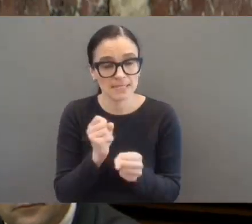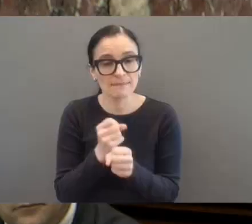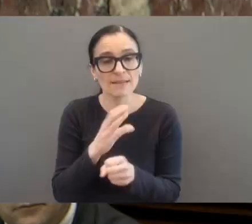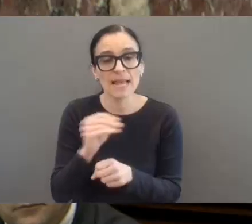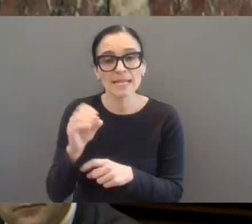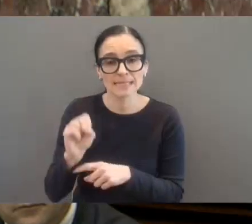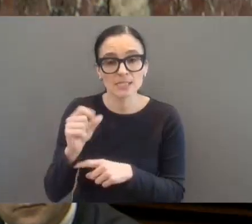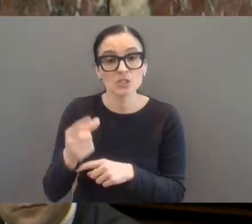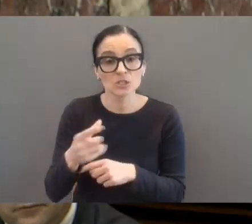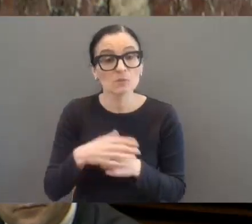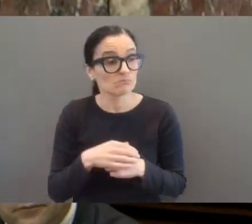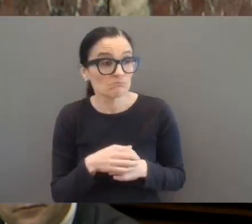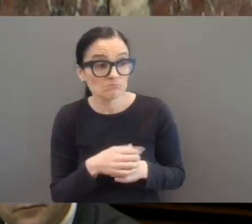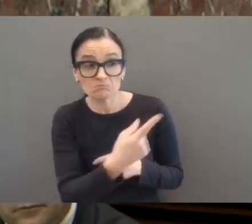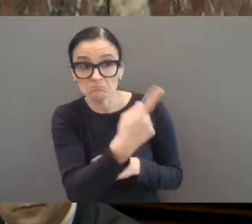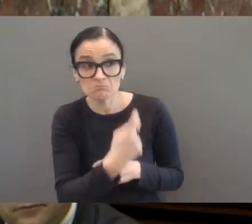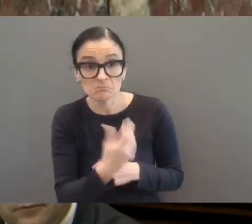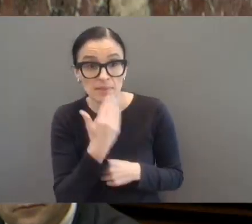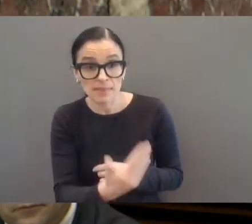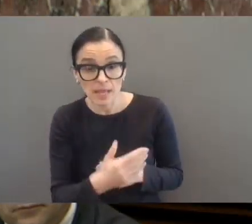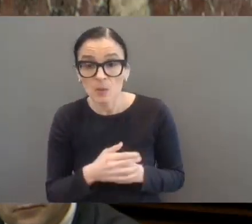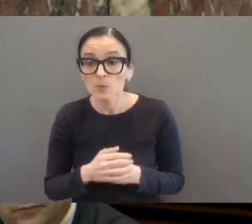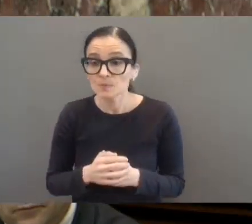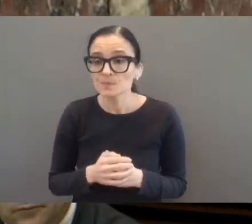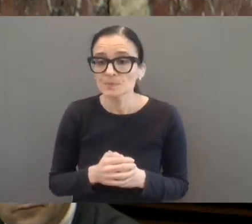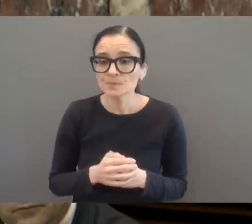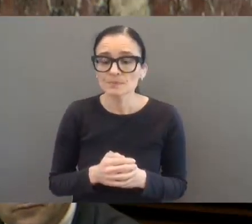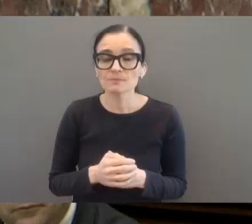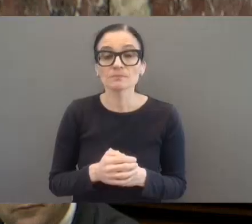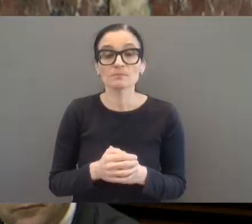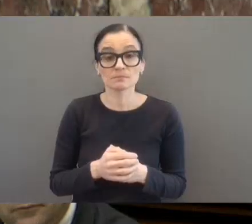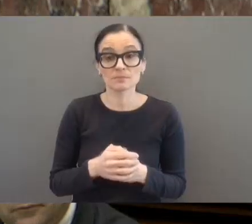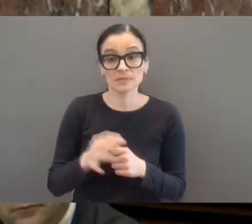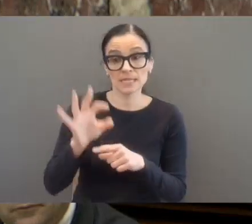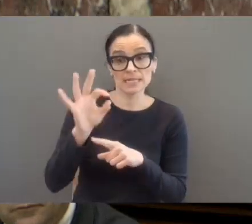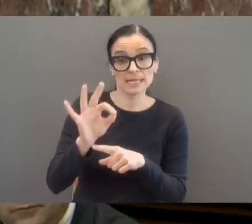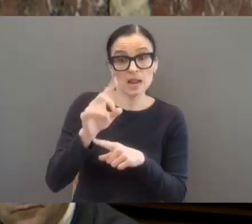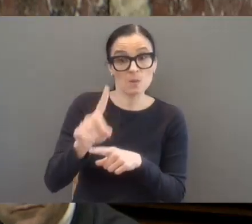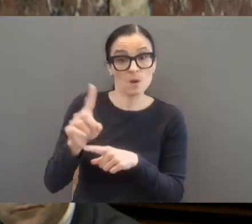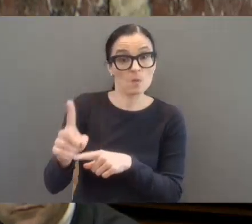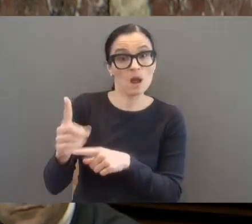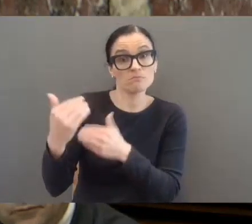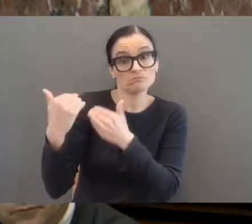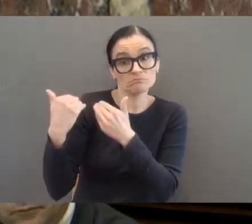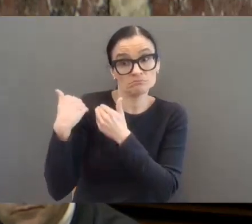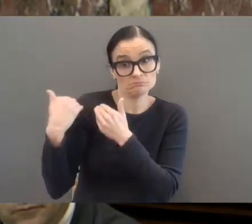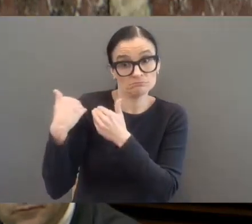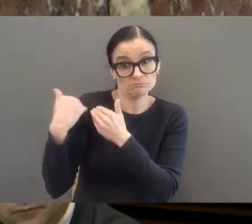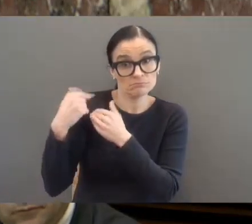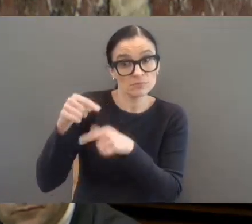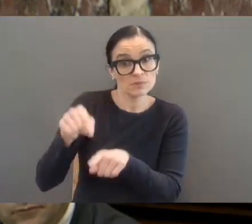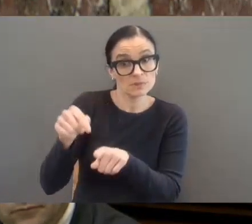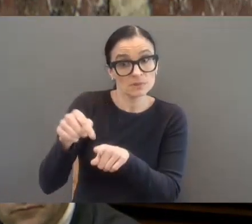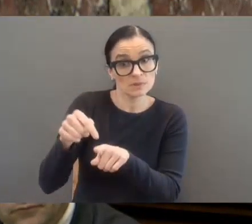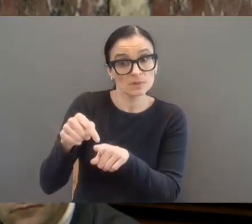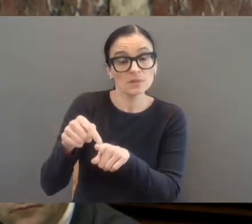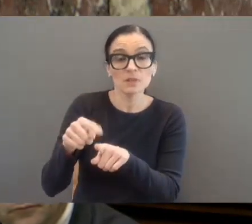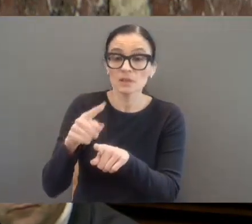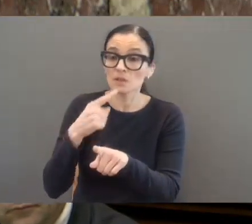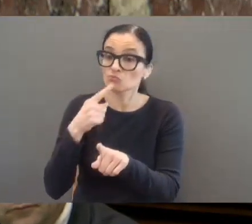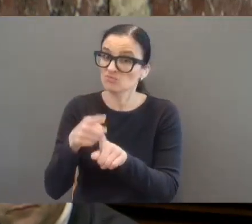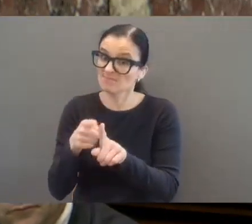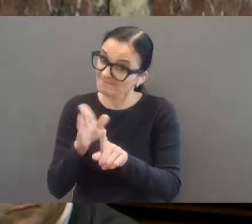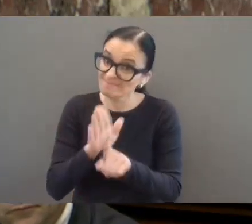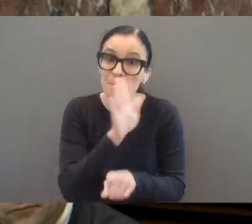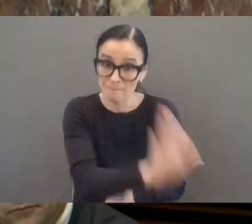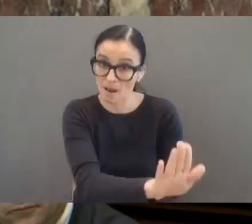The responsibility for 911 services in British Columbia is purely the responsibility of the local government.